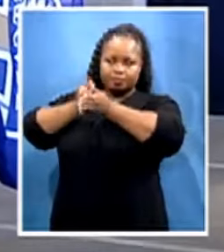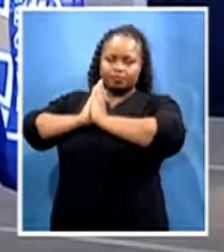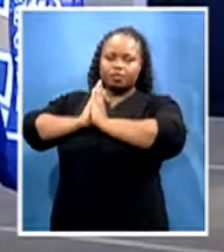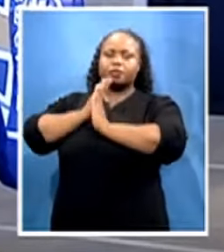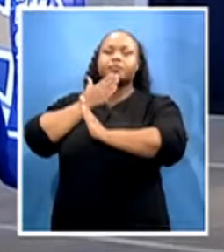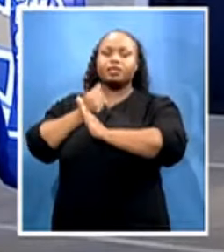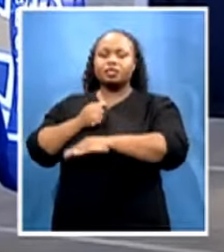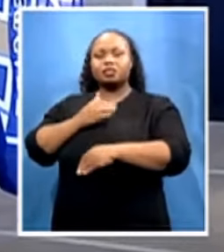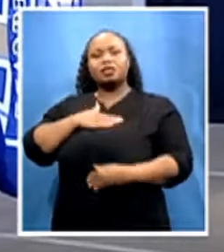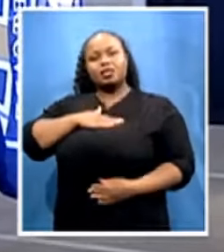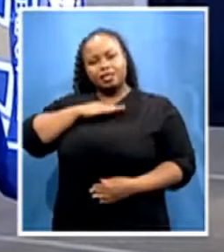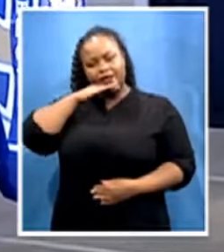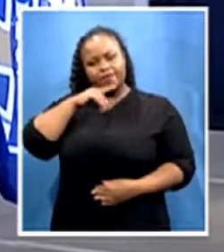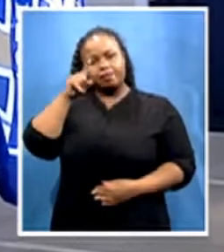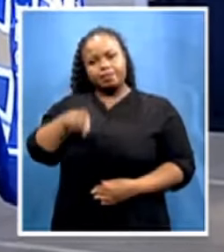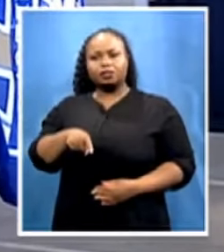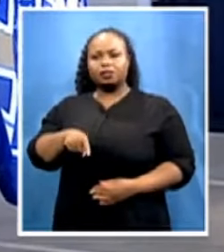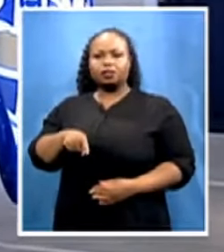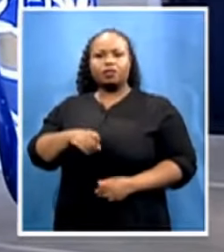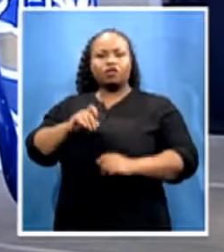of the vaccine, and to make sure that